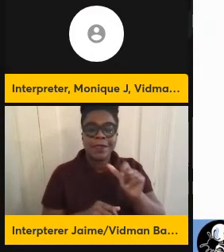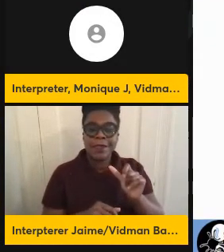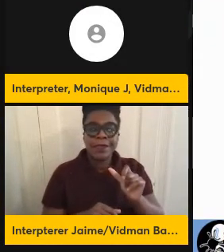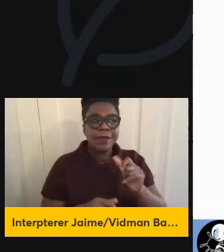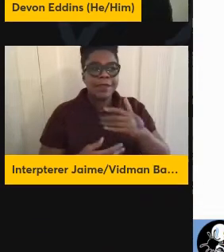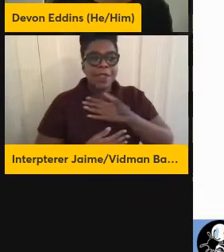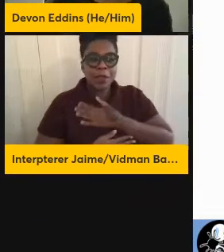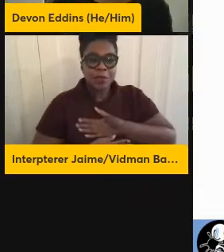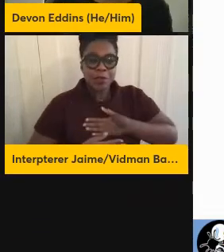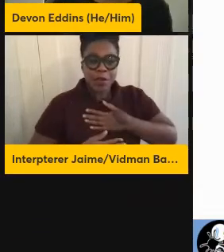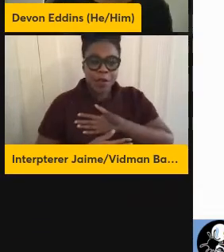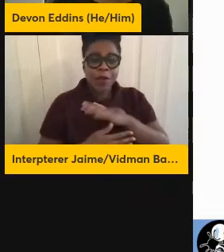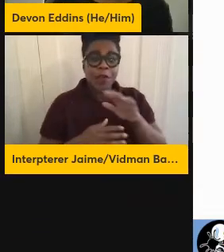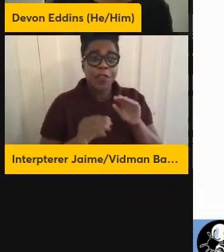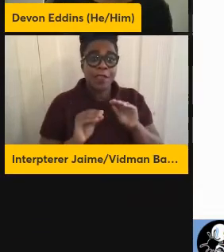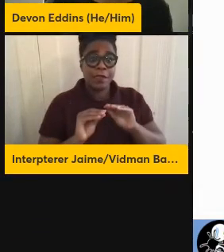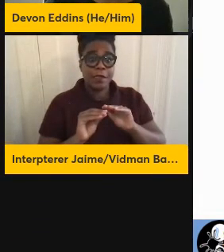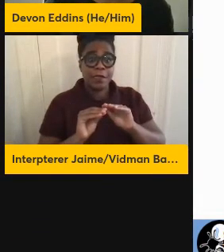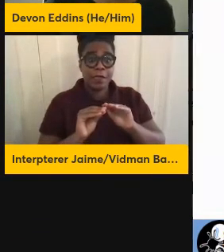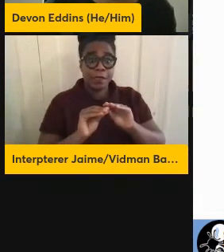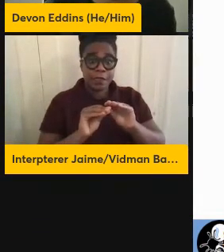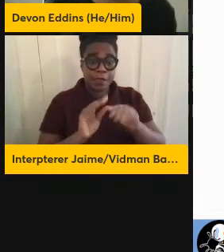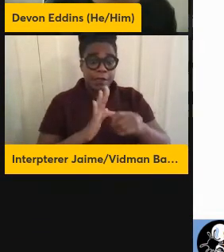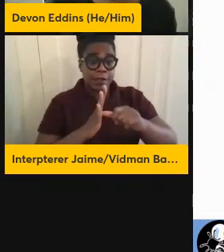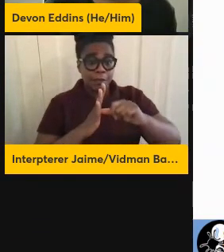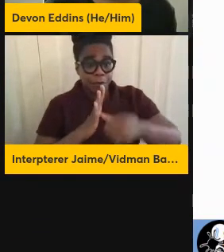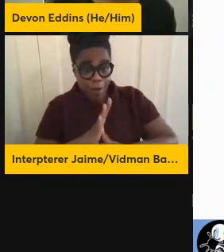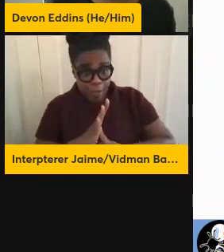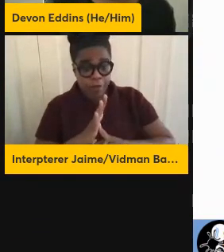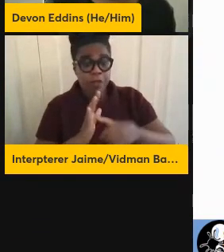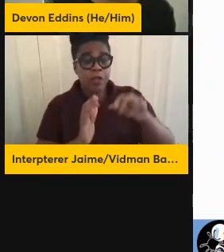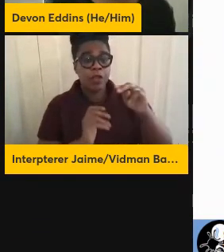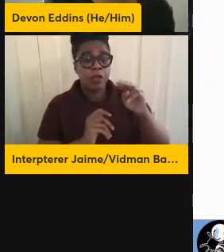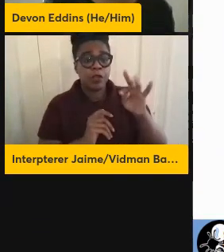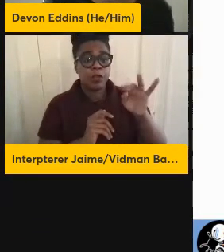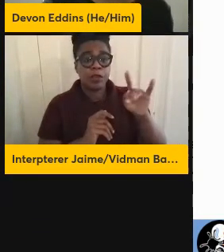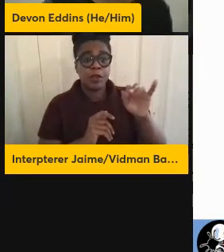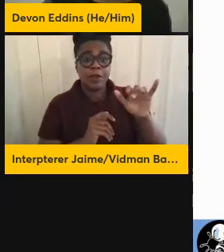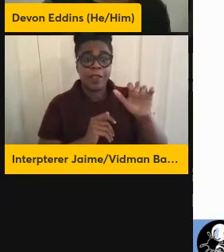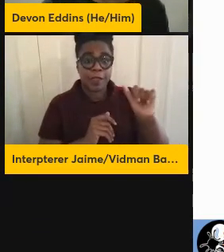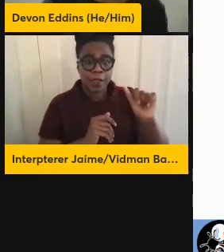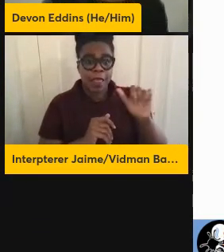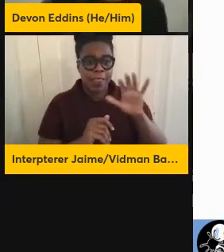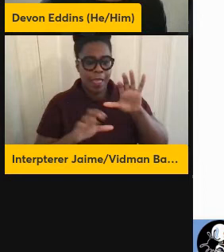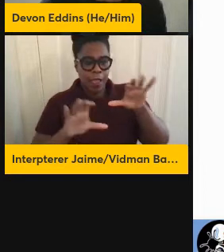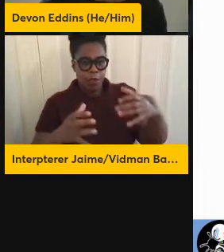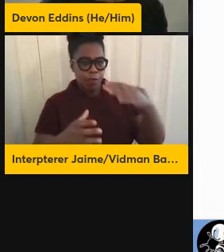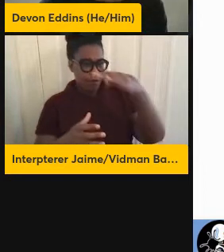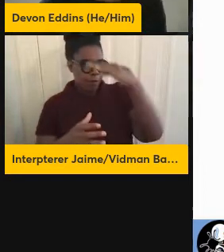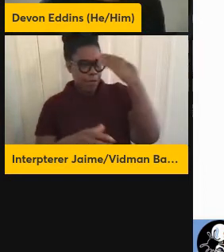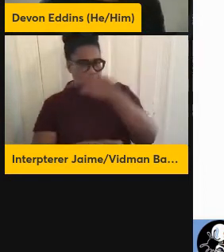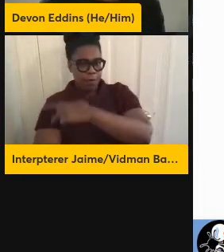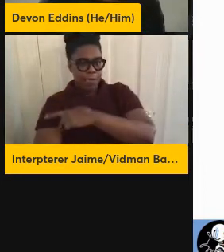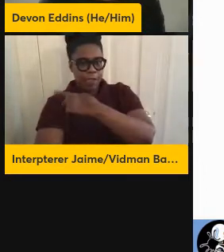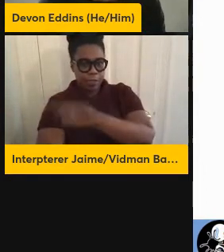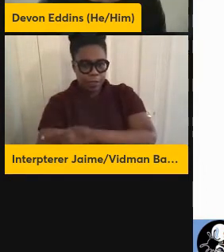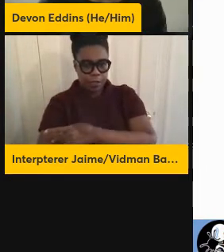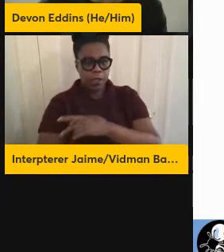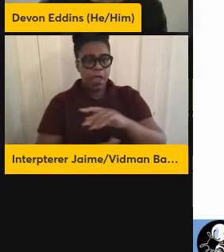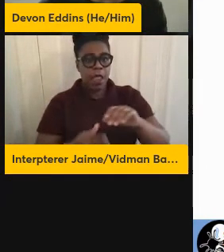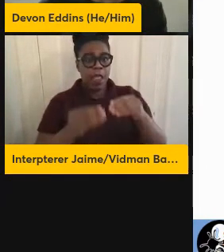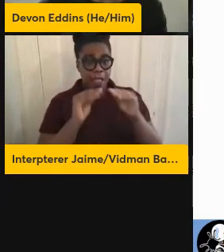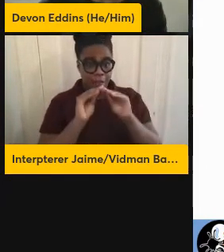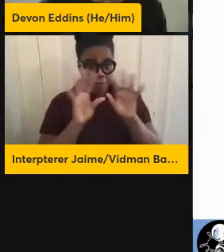this pronounced neutrophilia that we see is very consistent within our cohort of Black patients. This is also reflected in